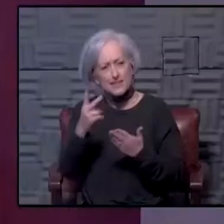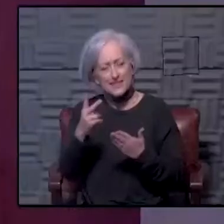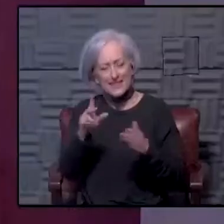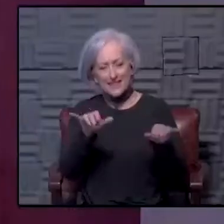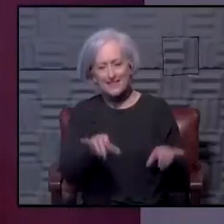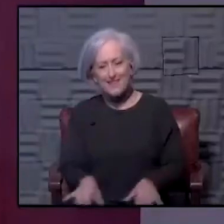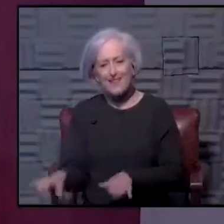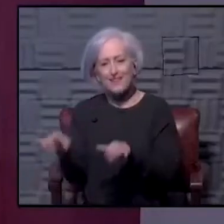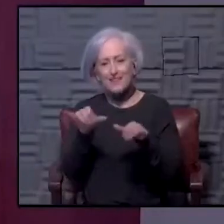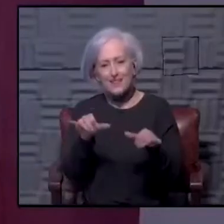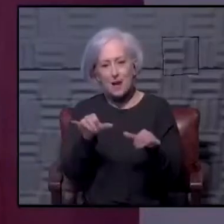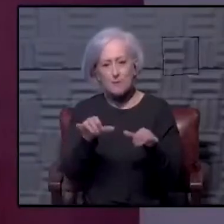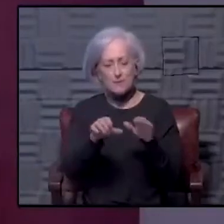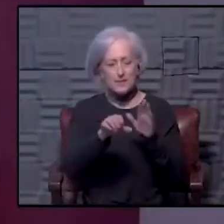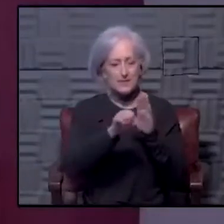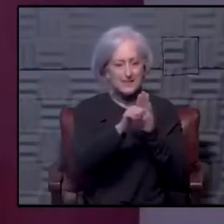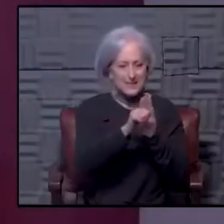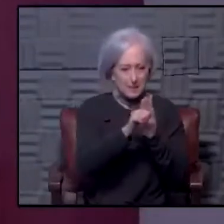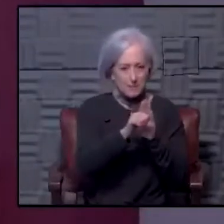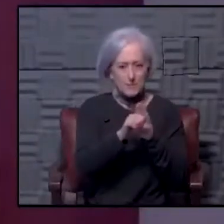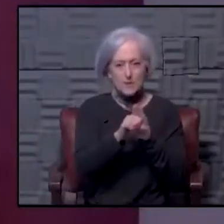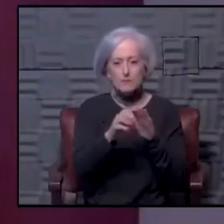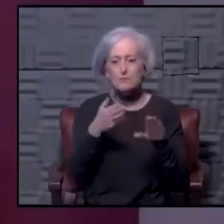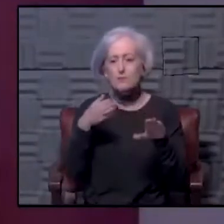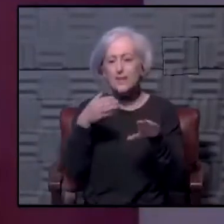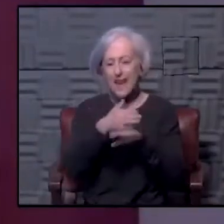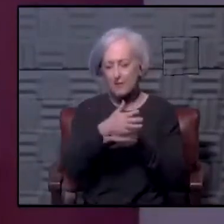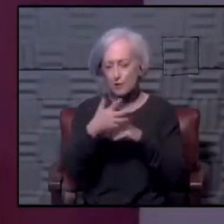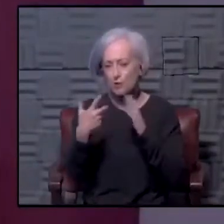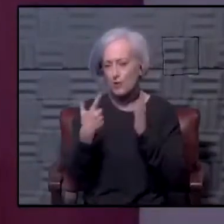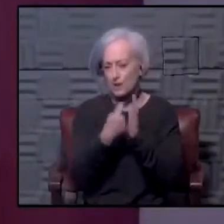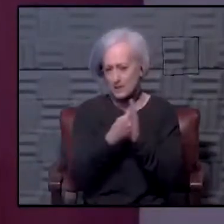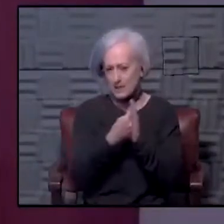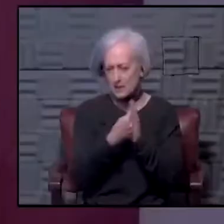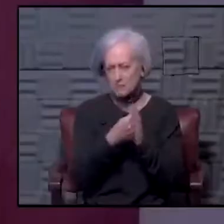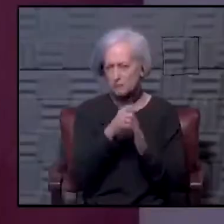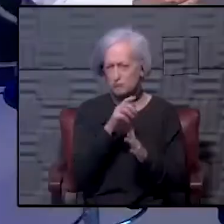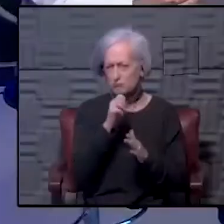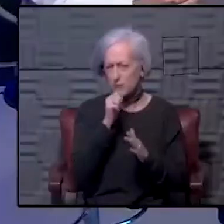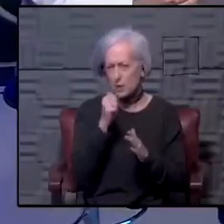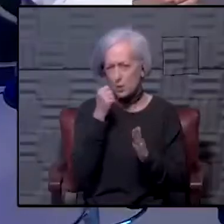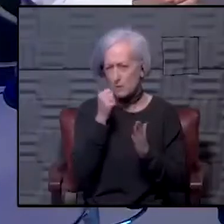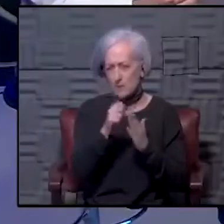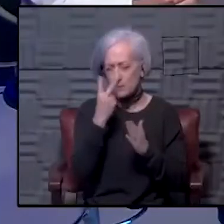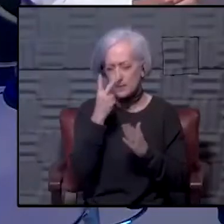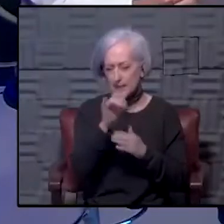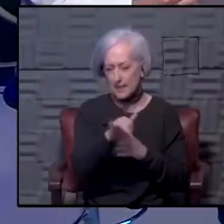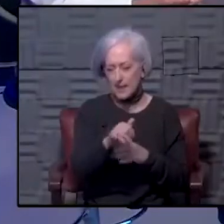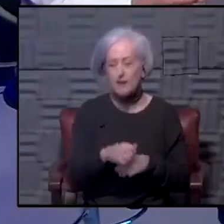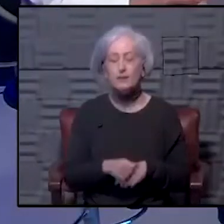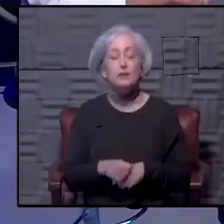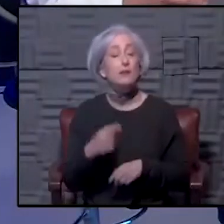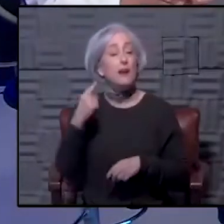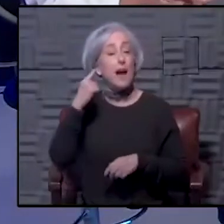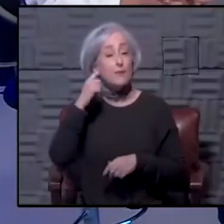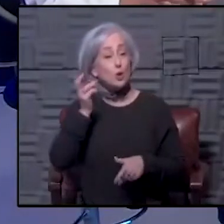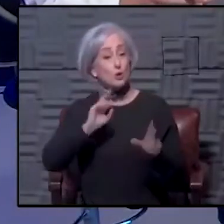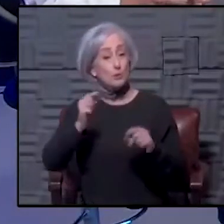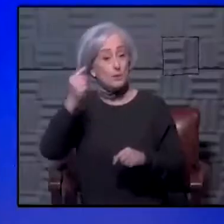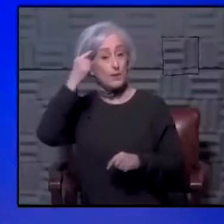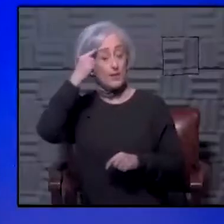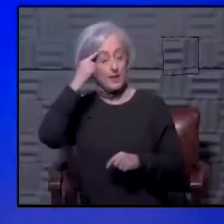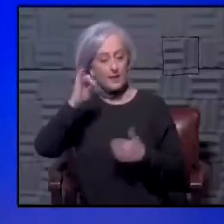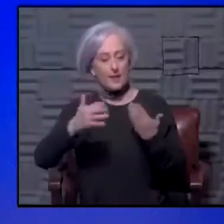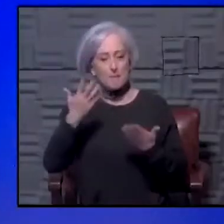symptoms post-vaccination. I don't remember seeing anything about a severe diabetic. But I've heard people talk about symptoms related to what they thought maybe